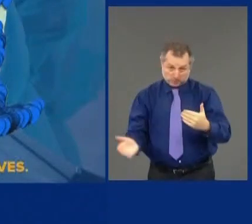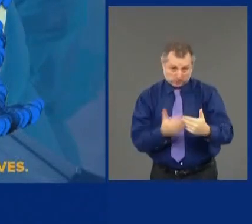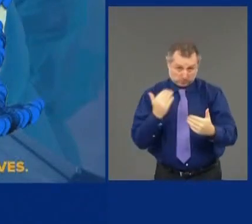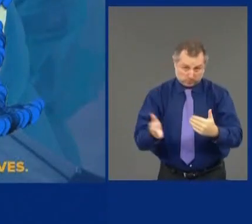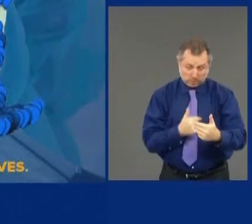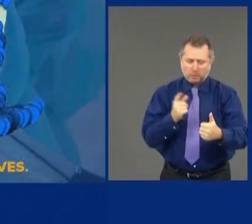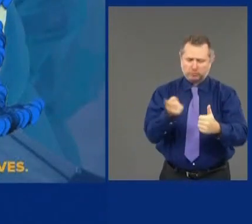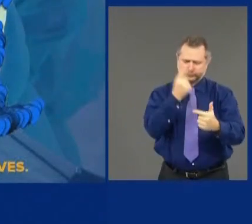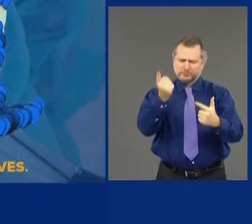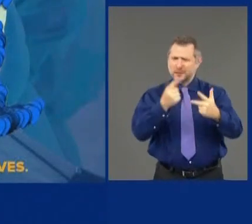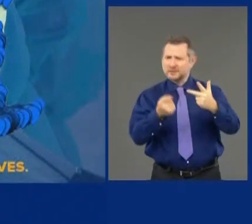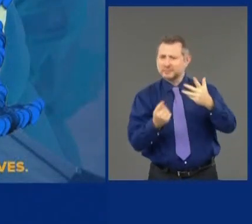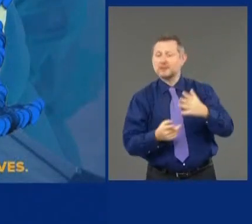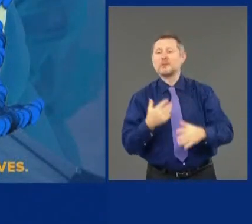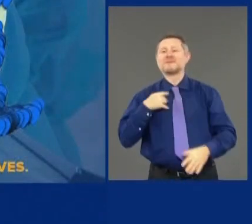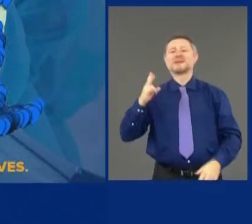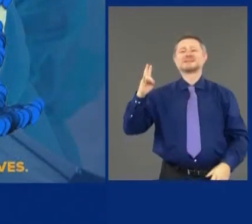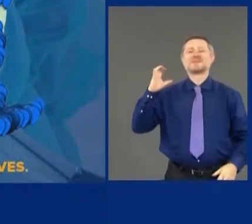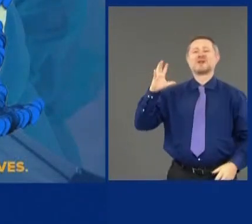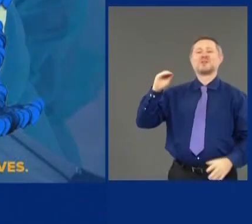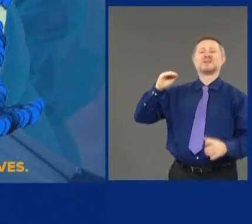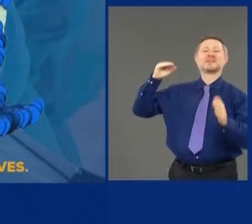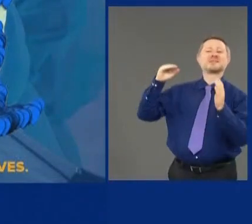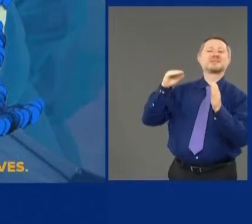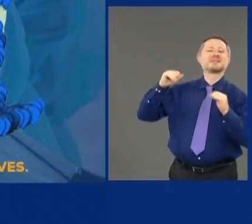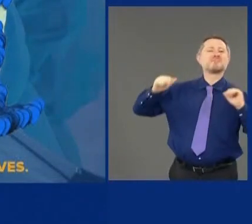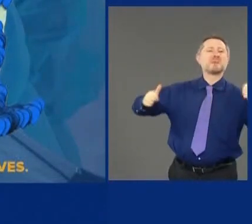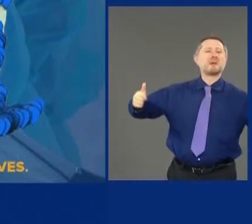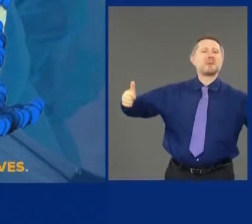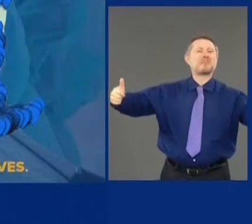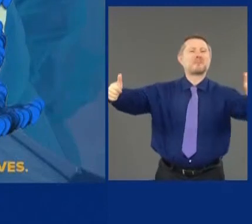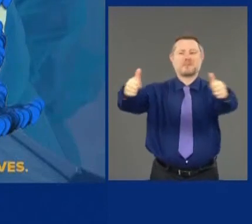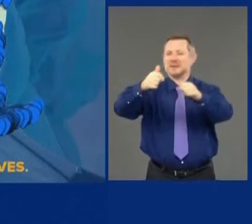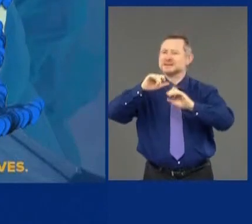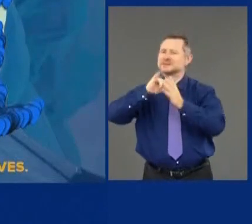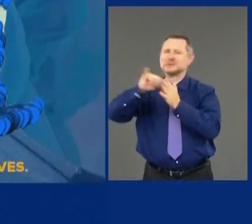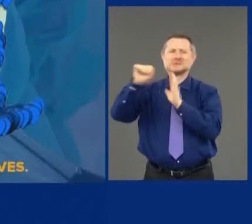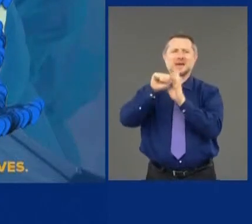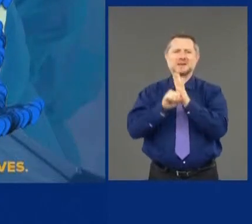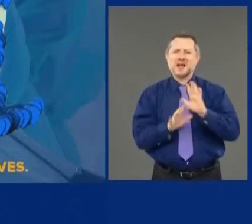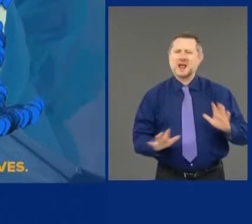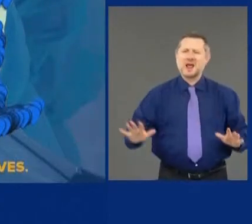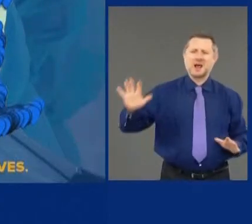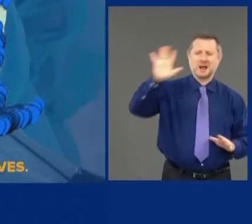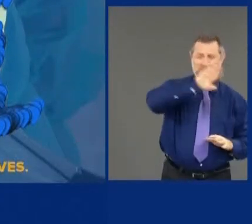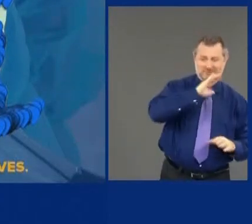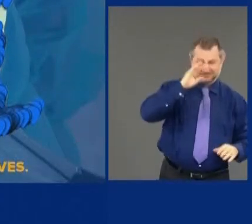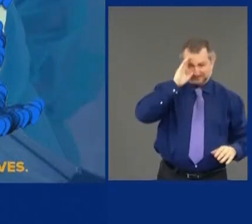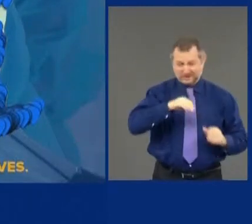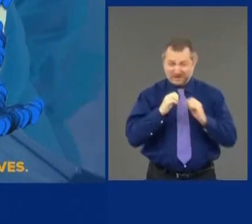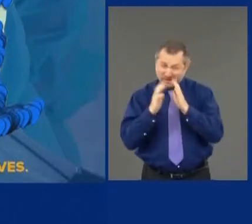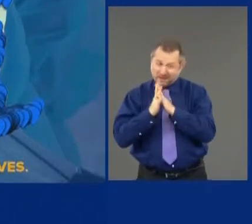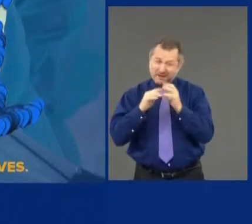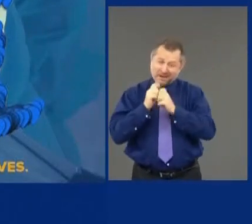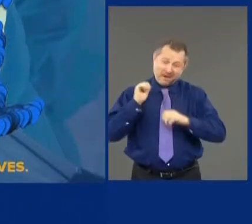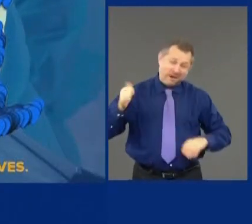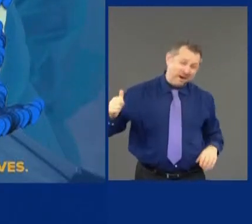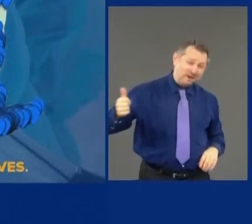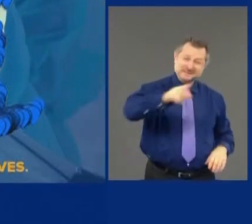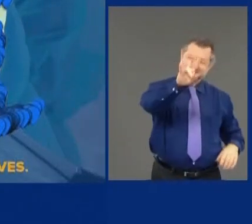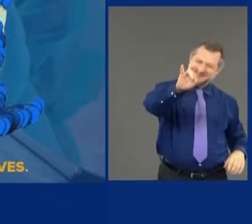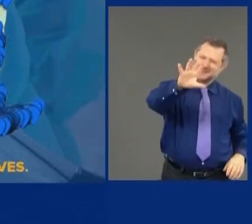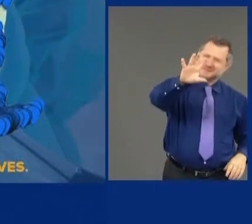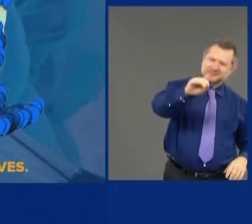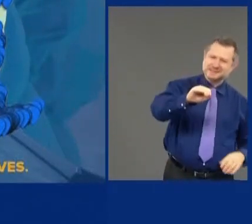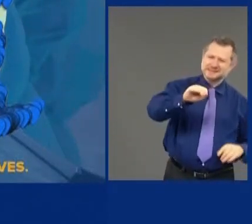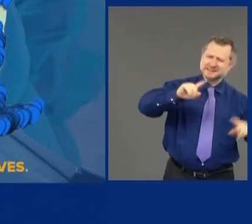750 testing sites across the state. Think about setting up 750 testing sites. They